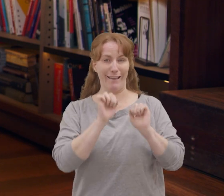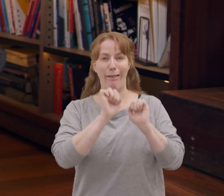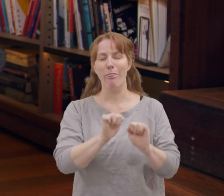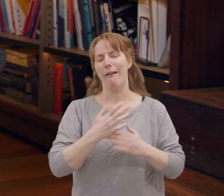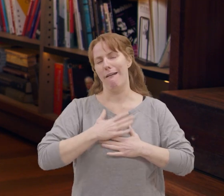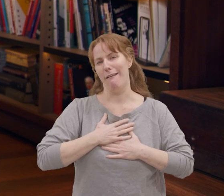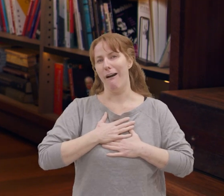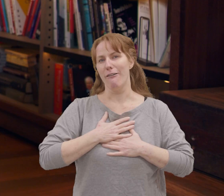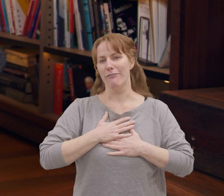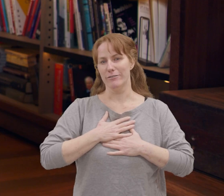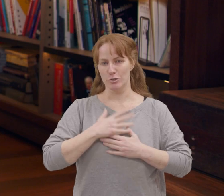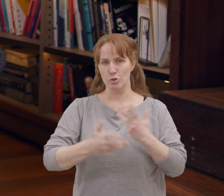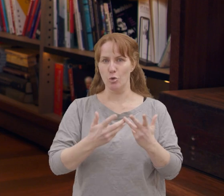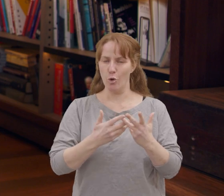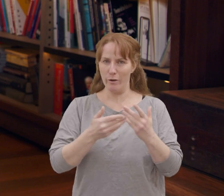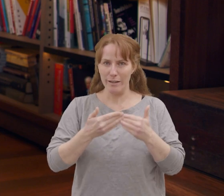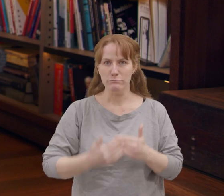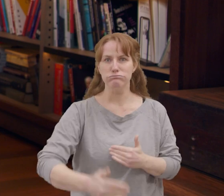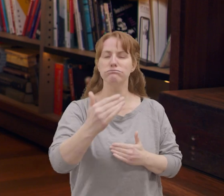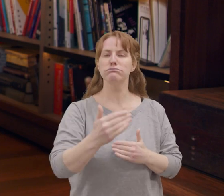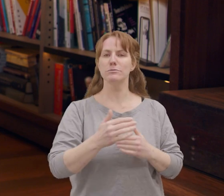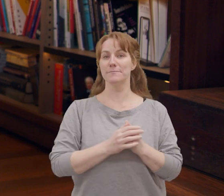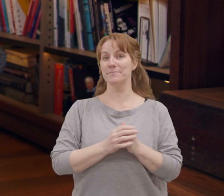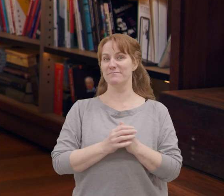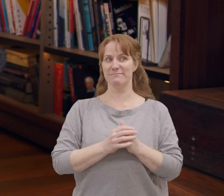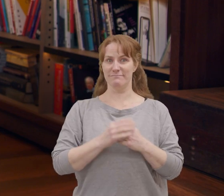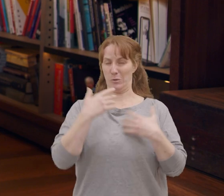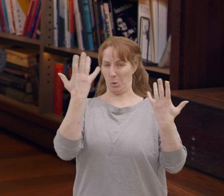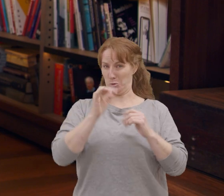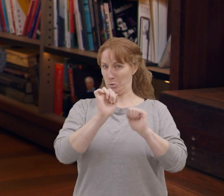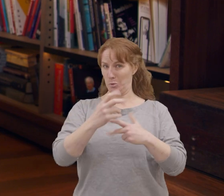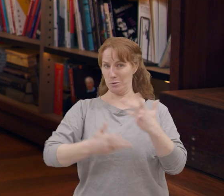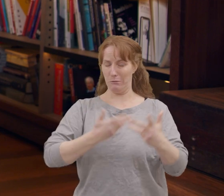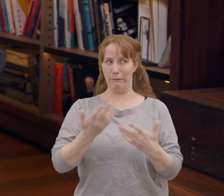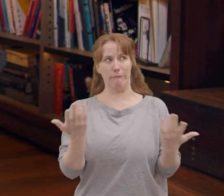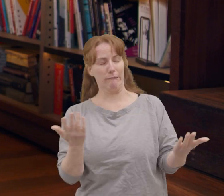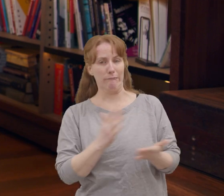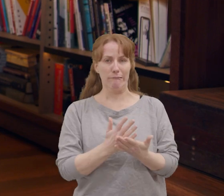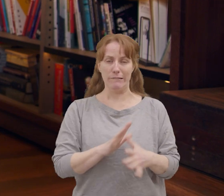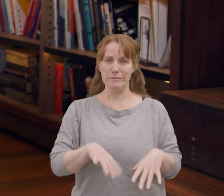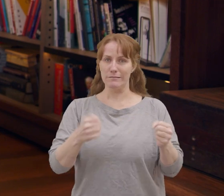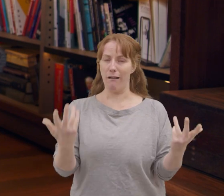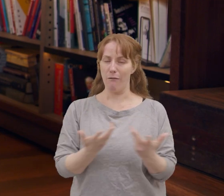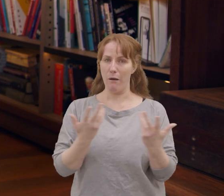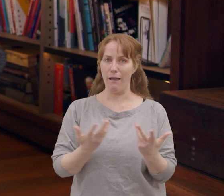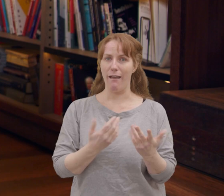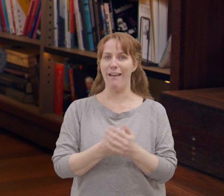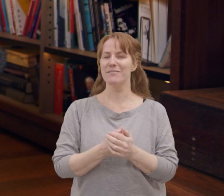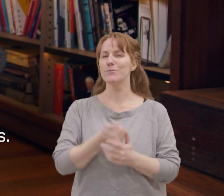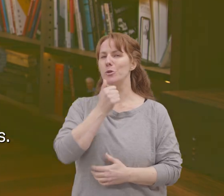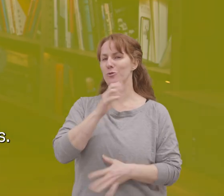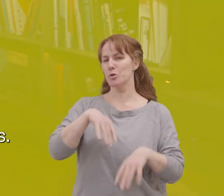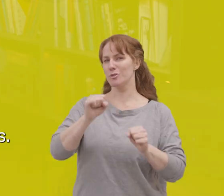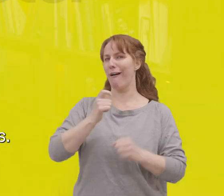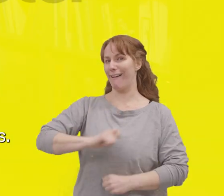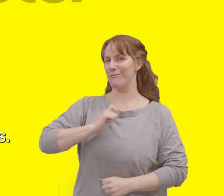story. So if you're unsure of where to start your play or what it's even about, it can be really useful to start with the characters.